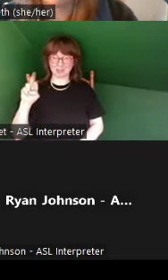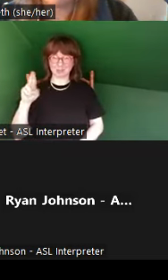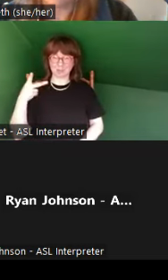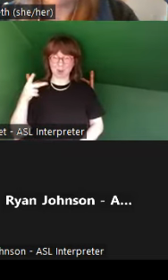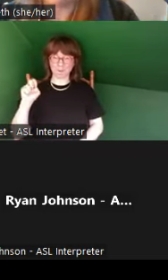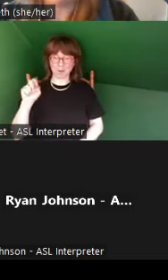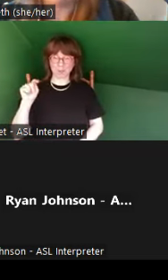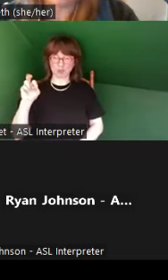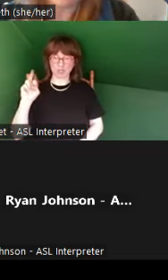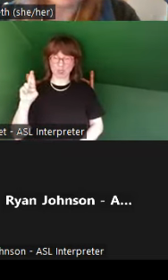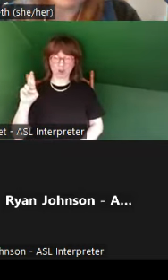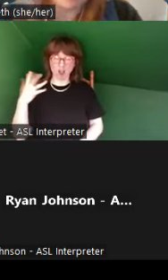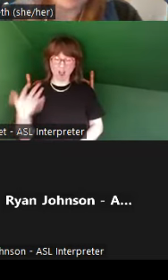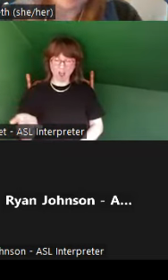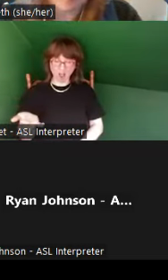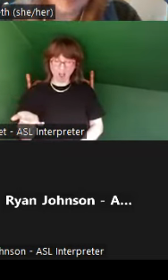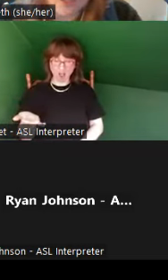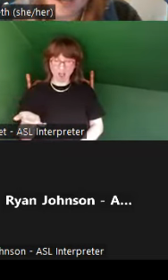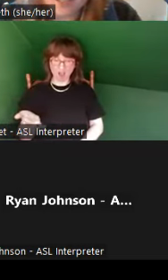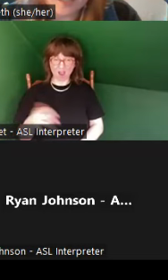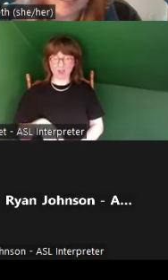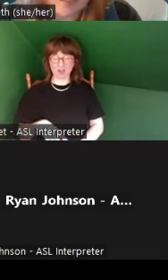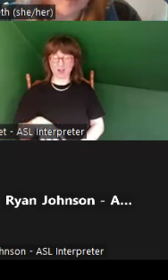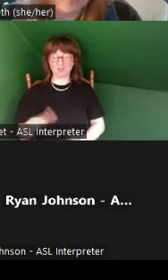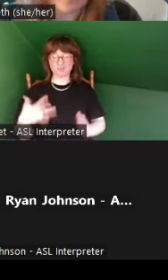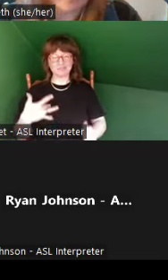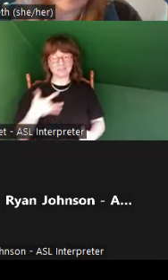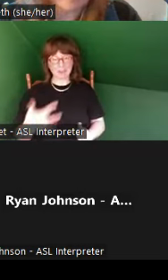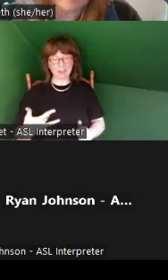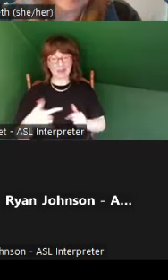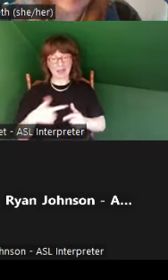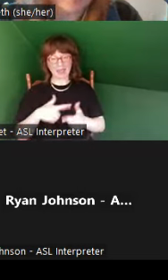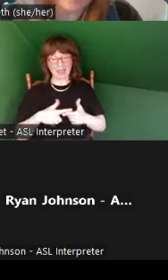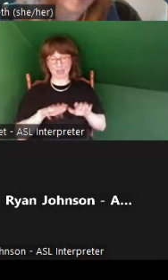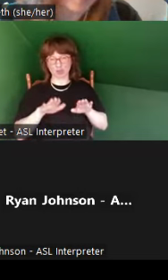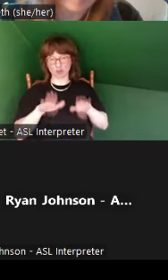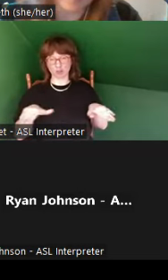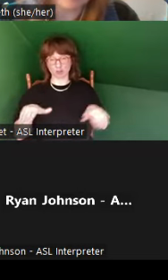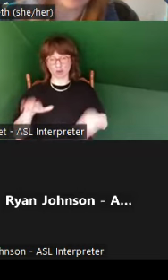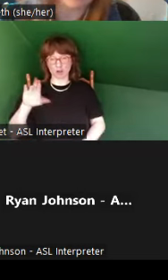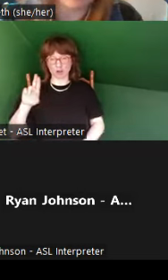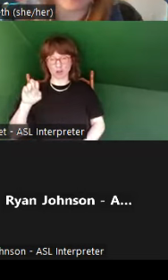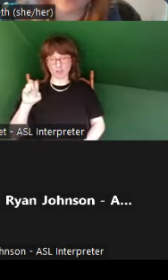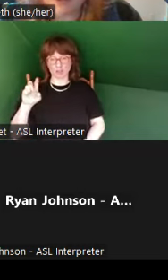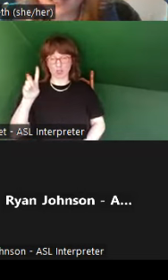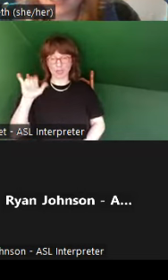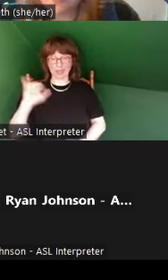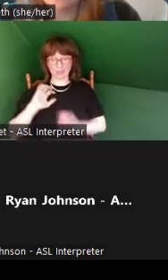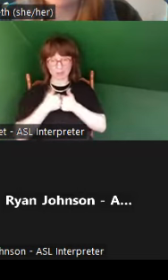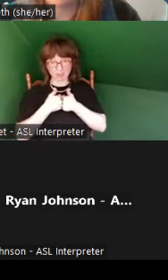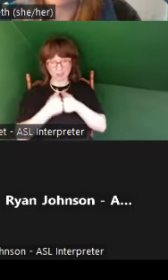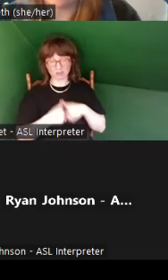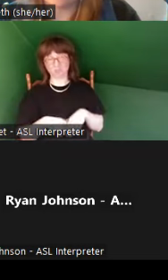experienced. They often face custody challenges as a result of their experience of arrest and potentially